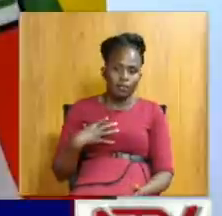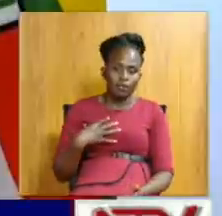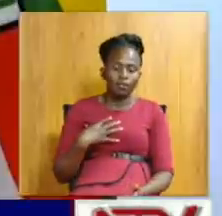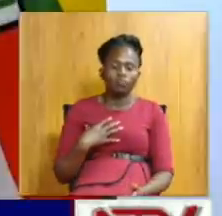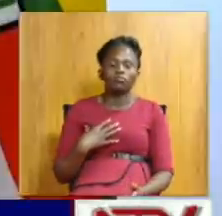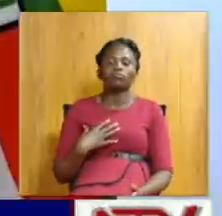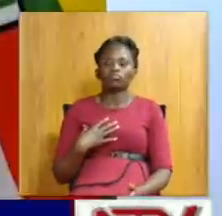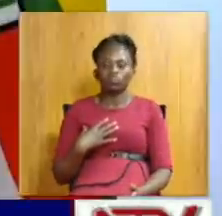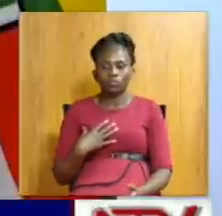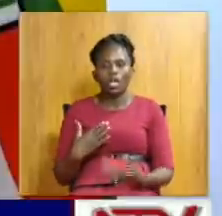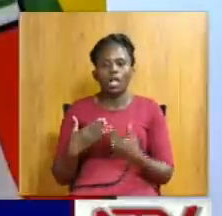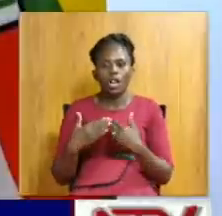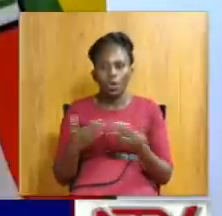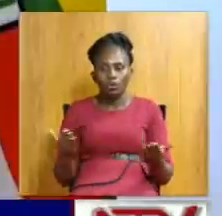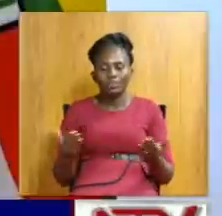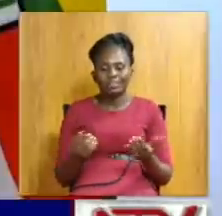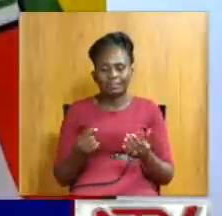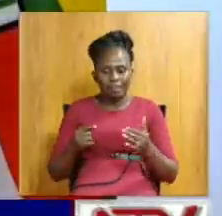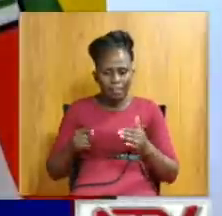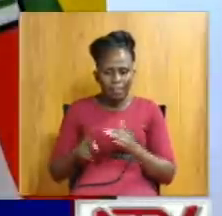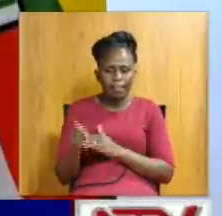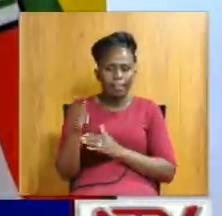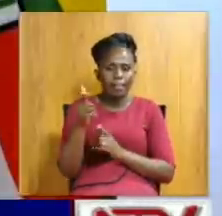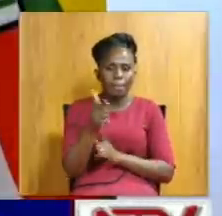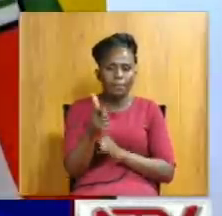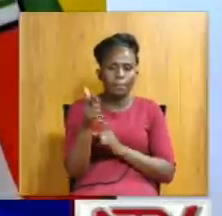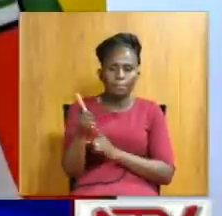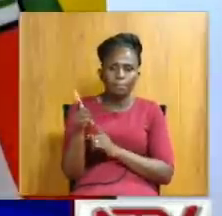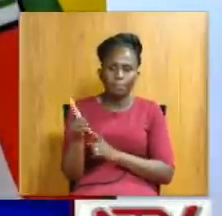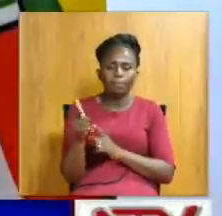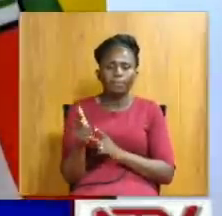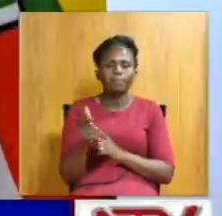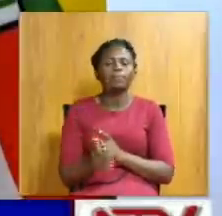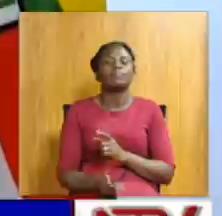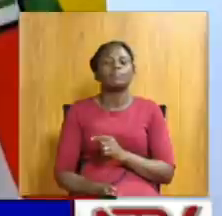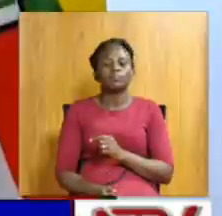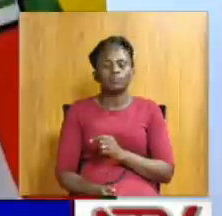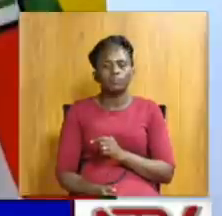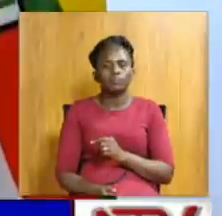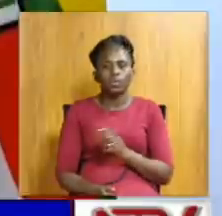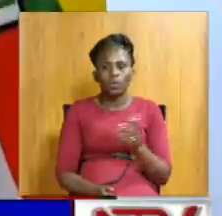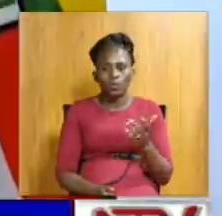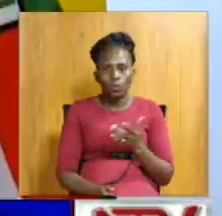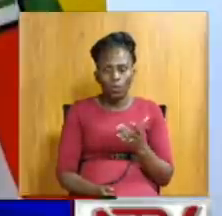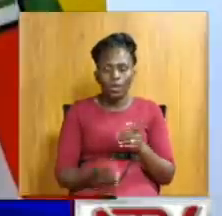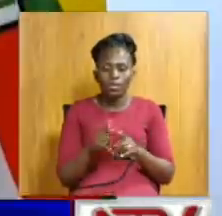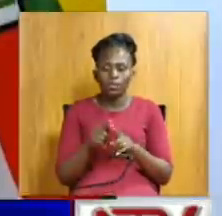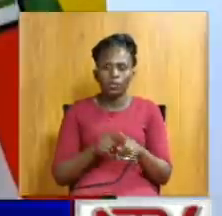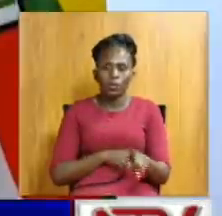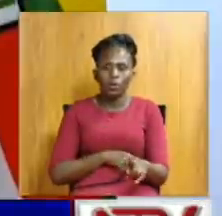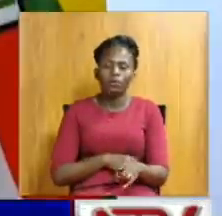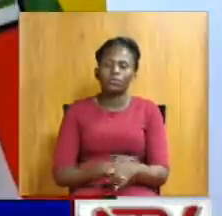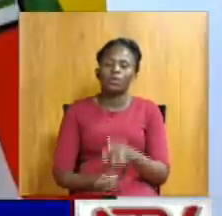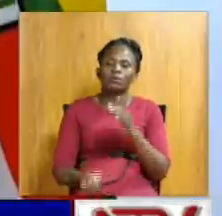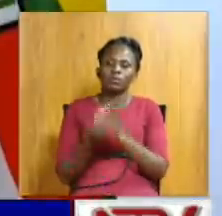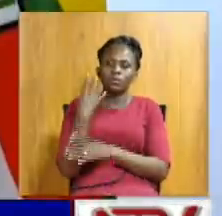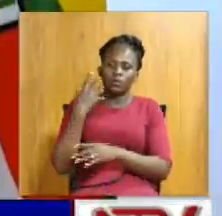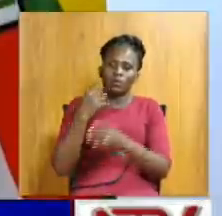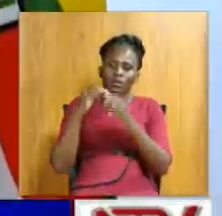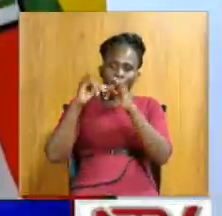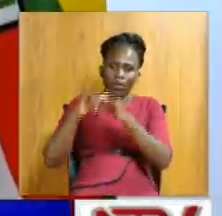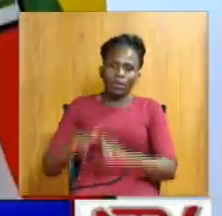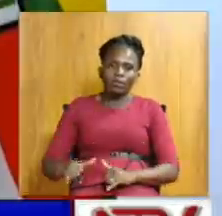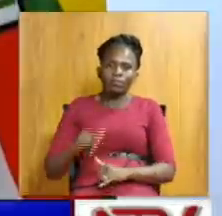a devastating attack on the long-established camps of the ADF